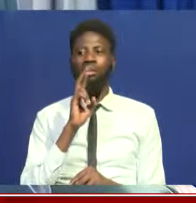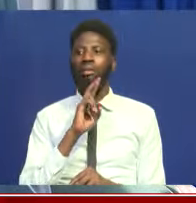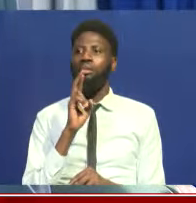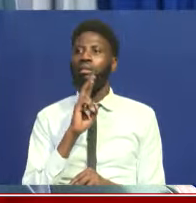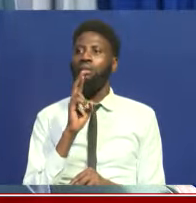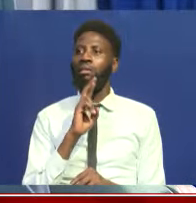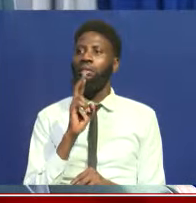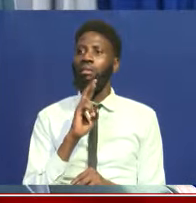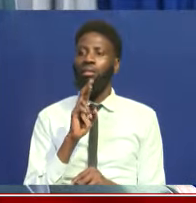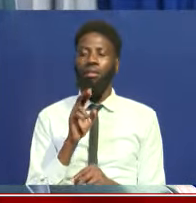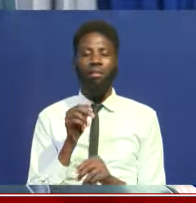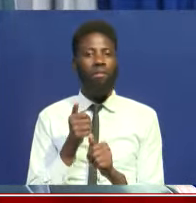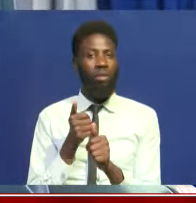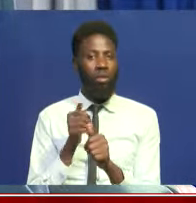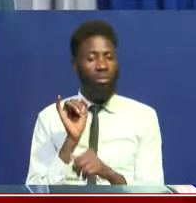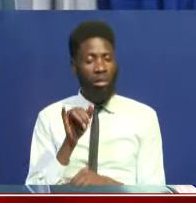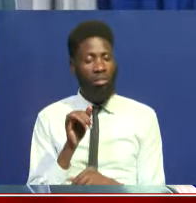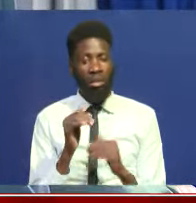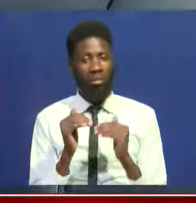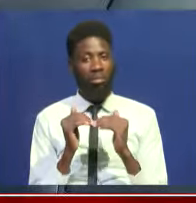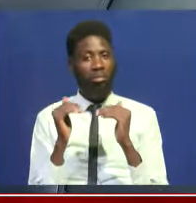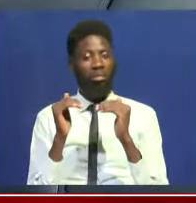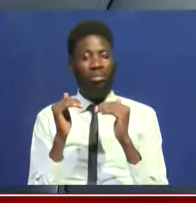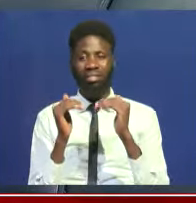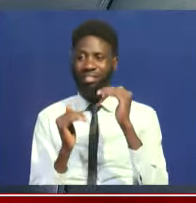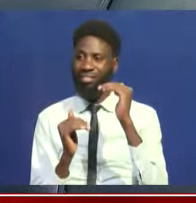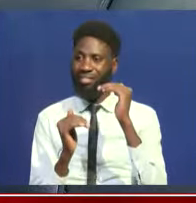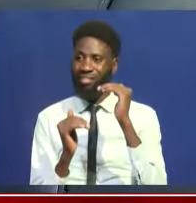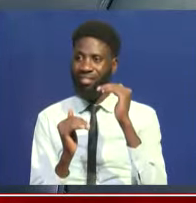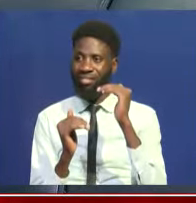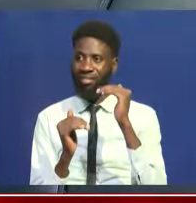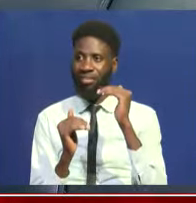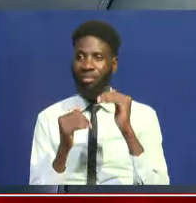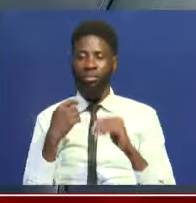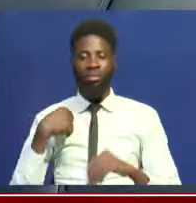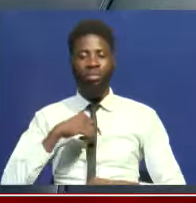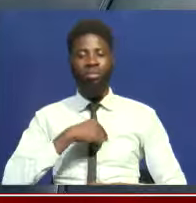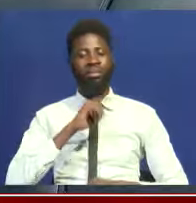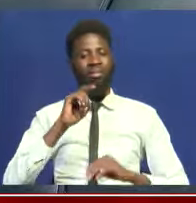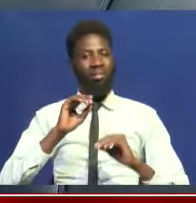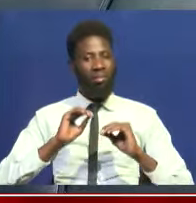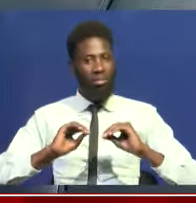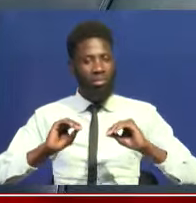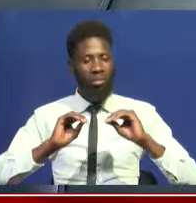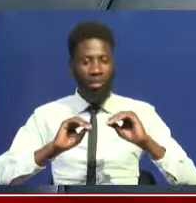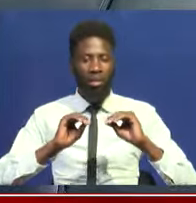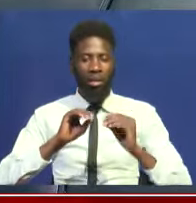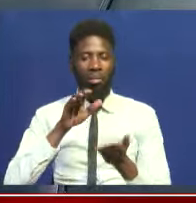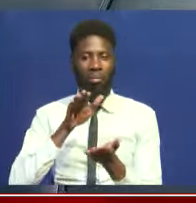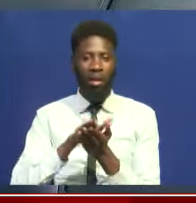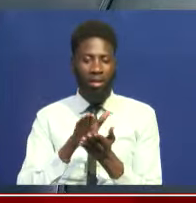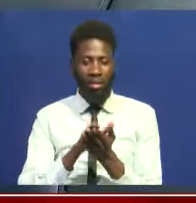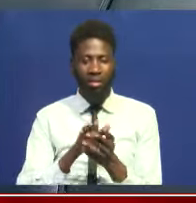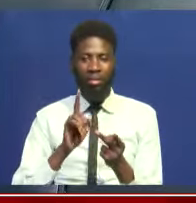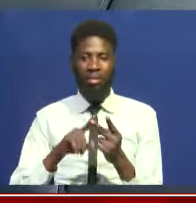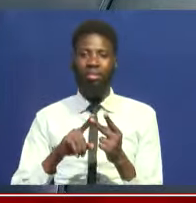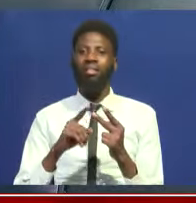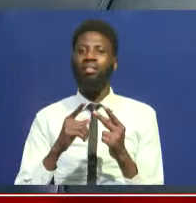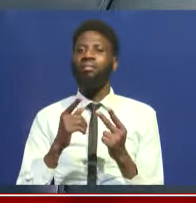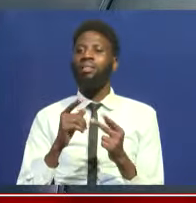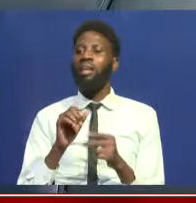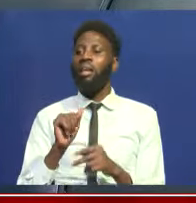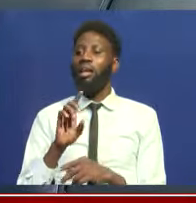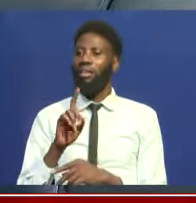they see. So it's not a level playing field. So we really need to sensitize banks, equity funds, you know, venture